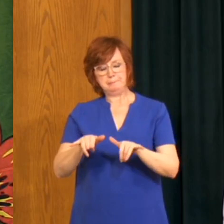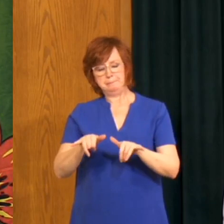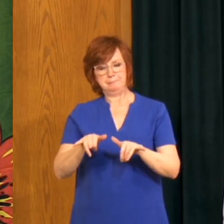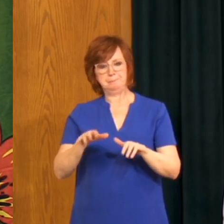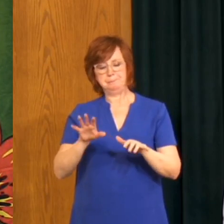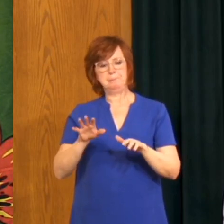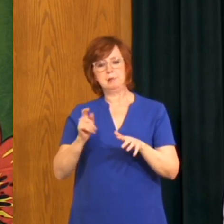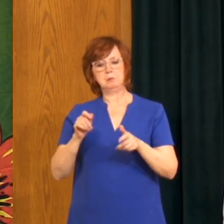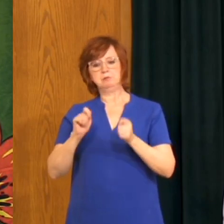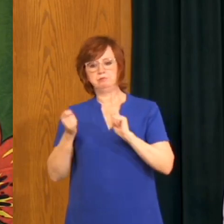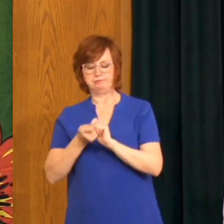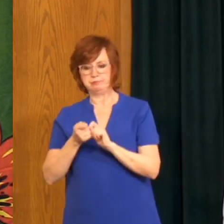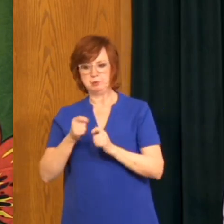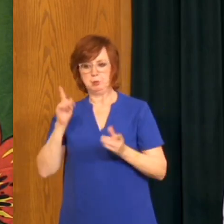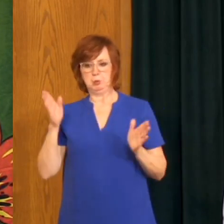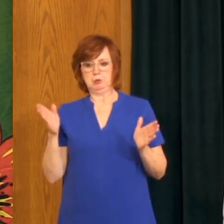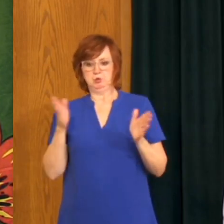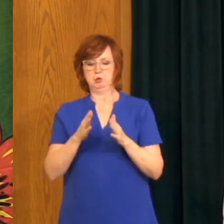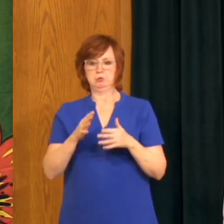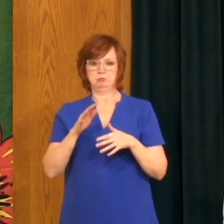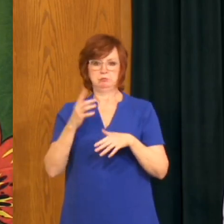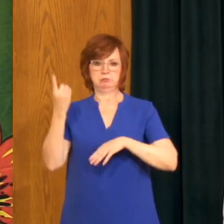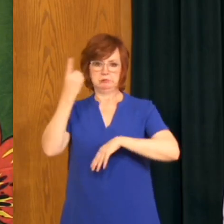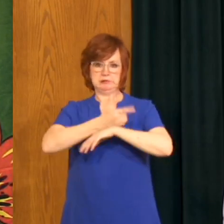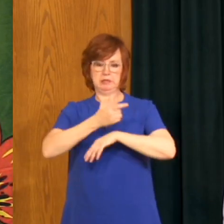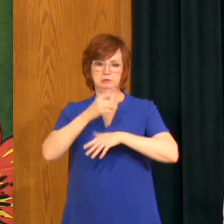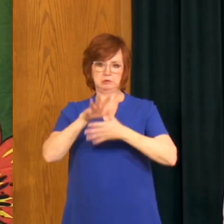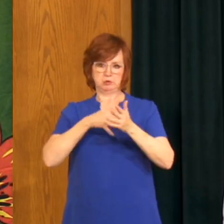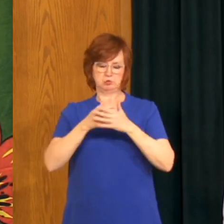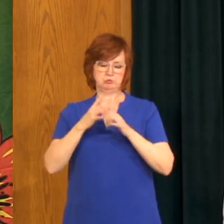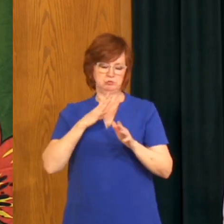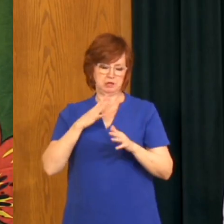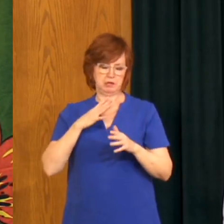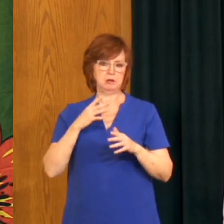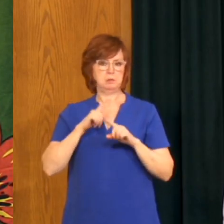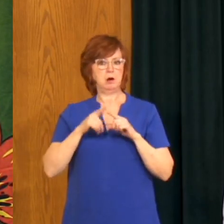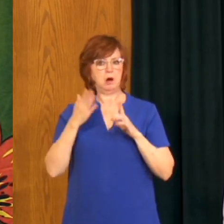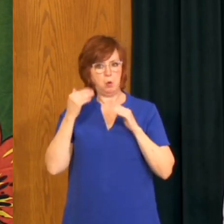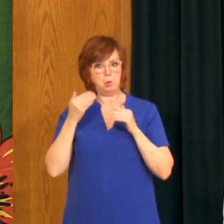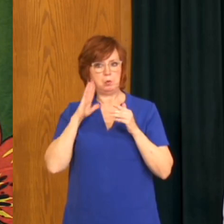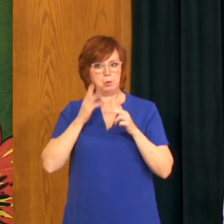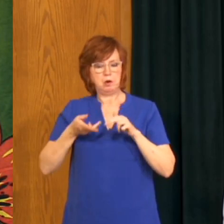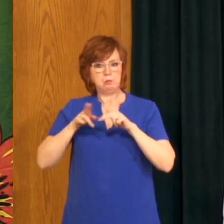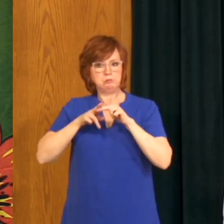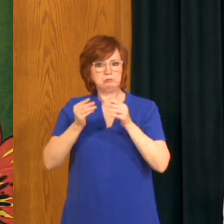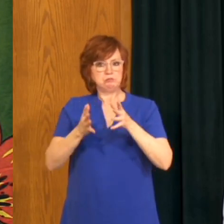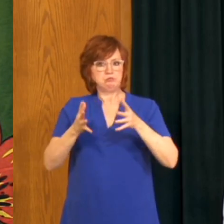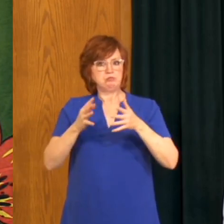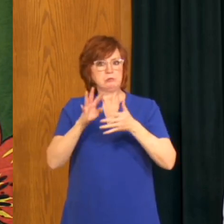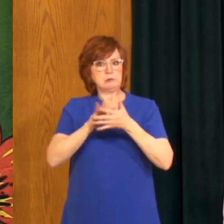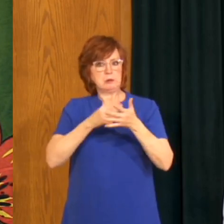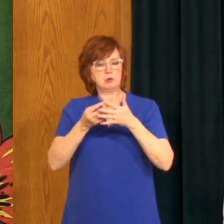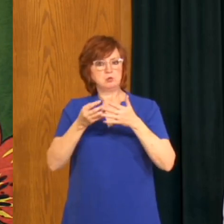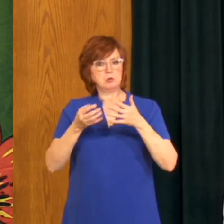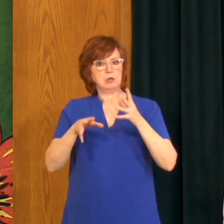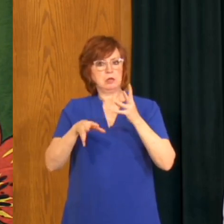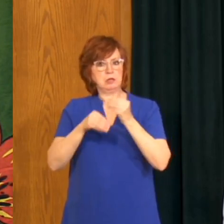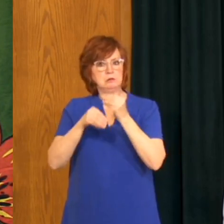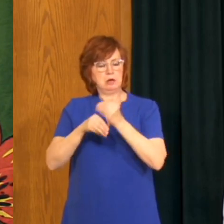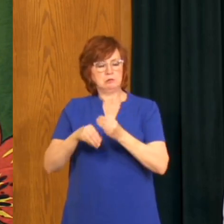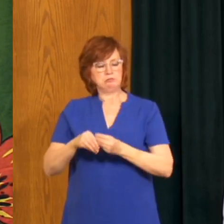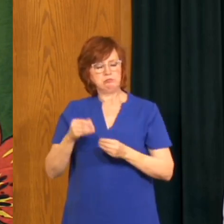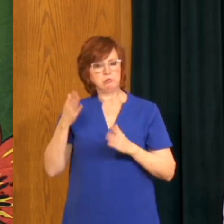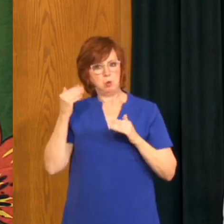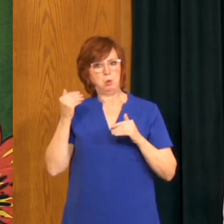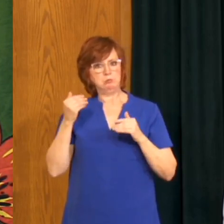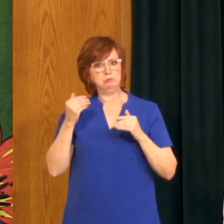it's our hope that those hours will be resumed and resumed very quickly. Because of the industries that we have, like I had mentioned earlier, that